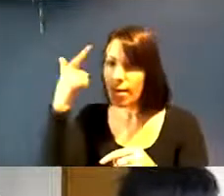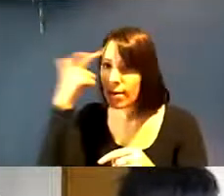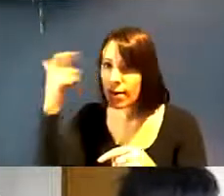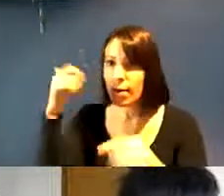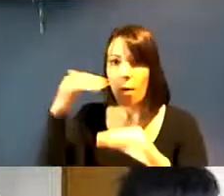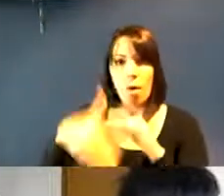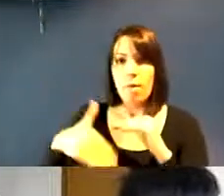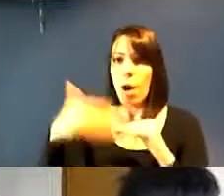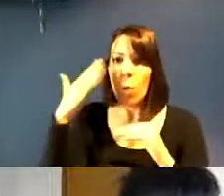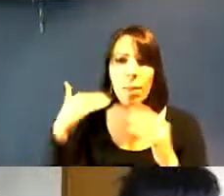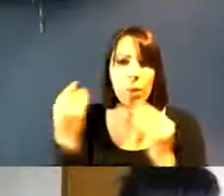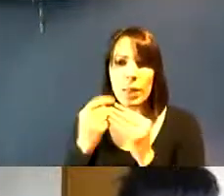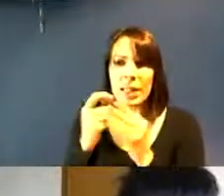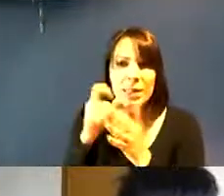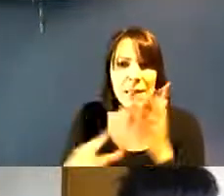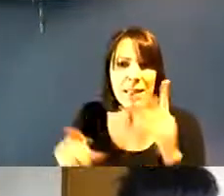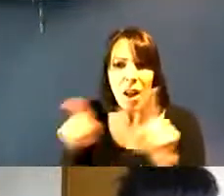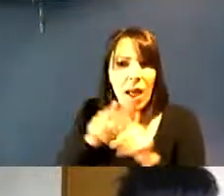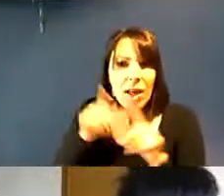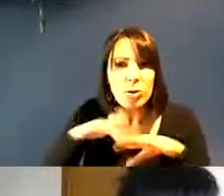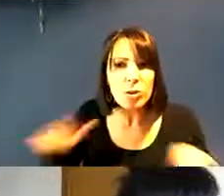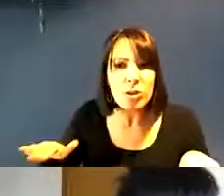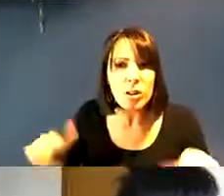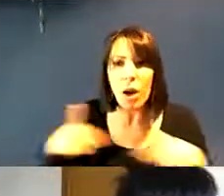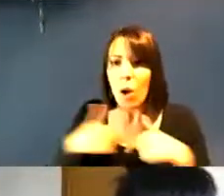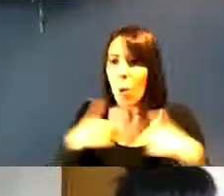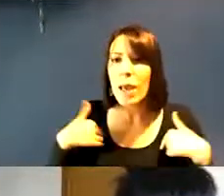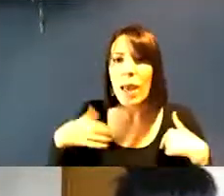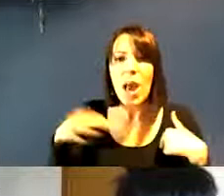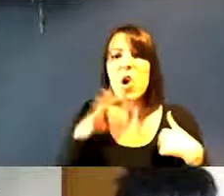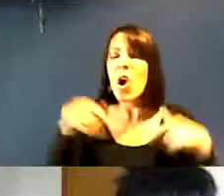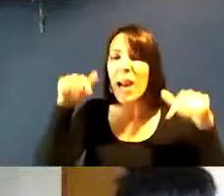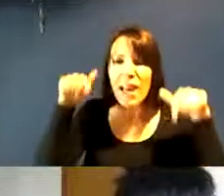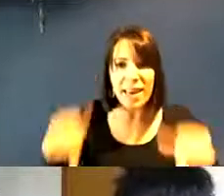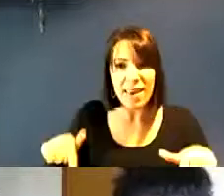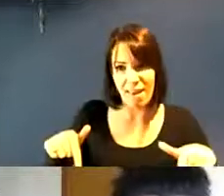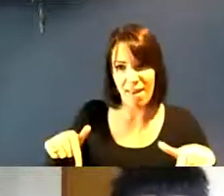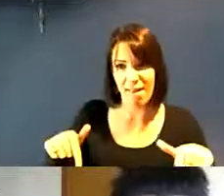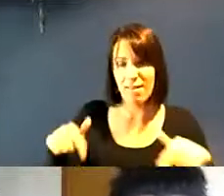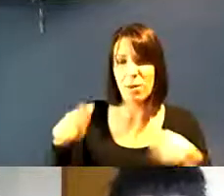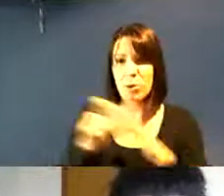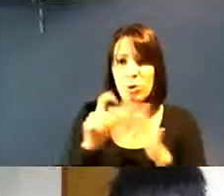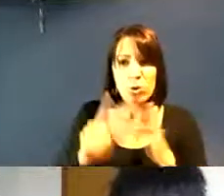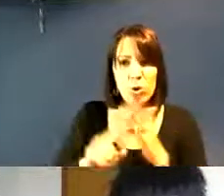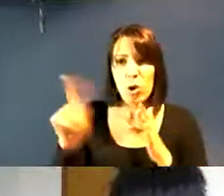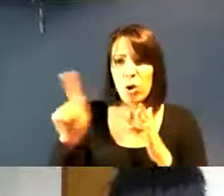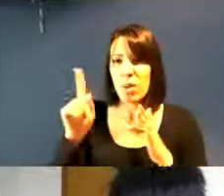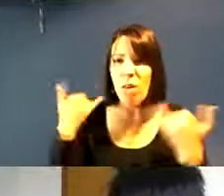We are not here to fulfill your disgusting fantasies.